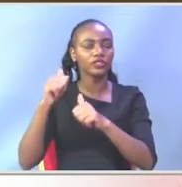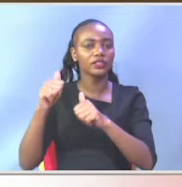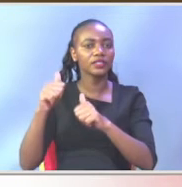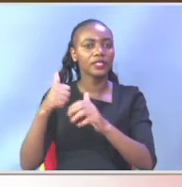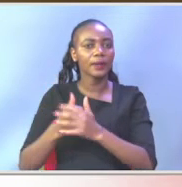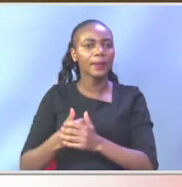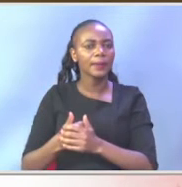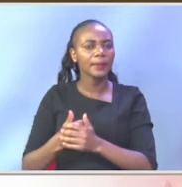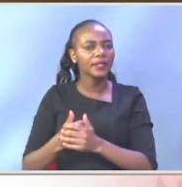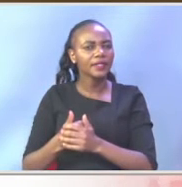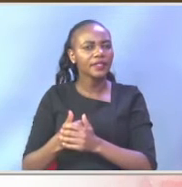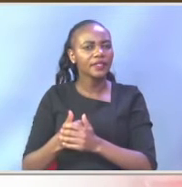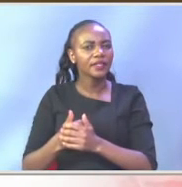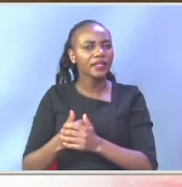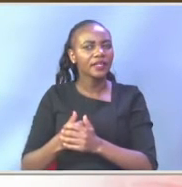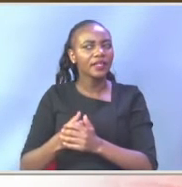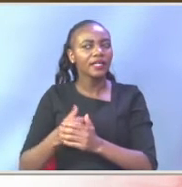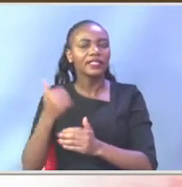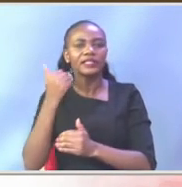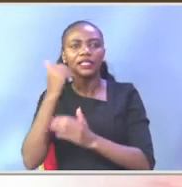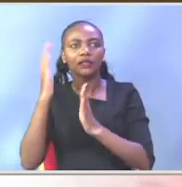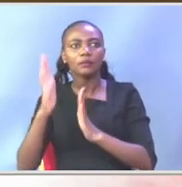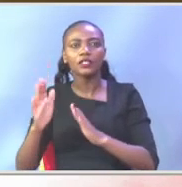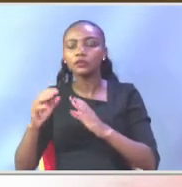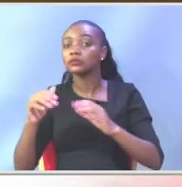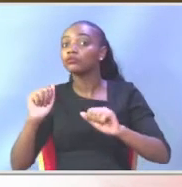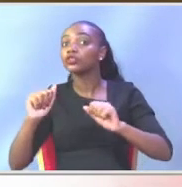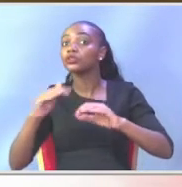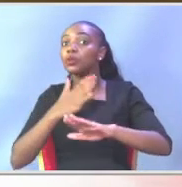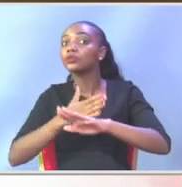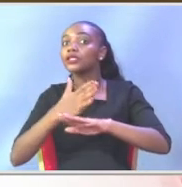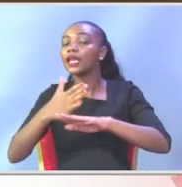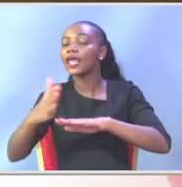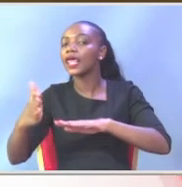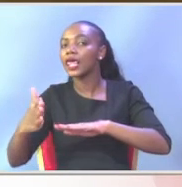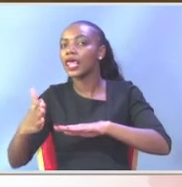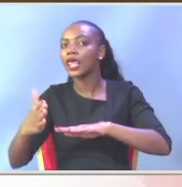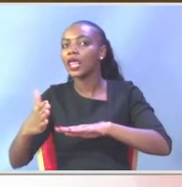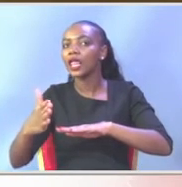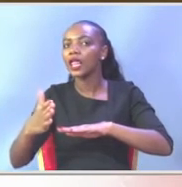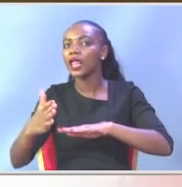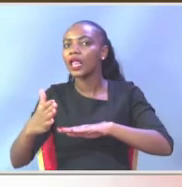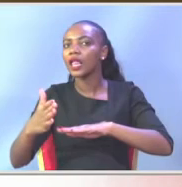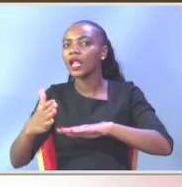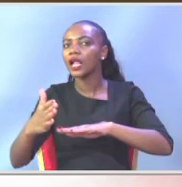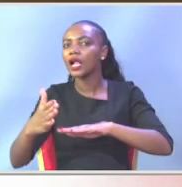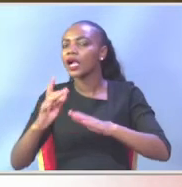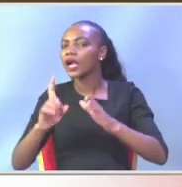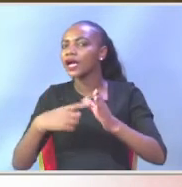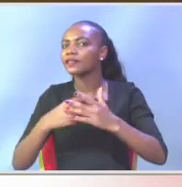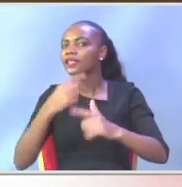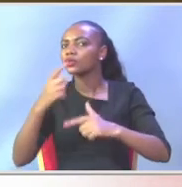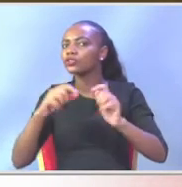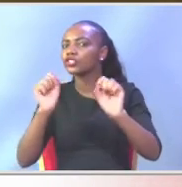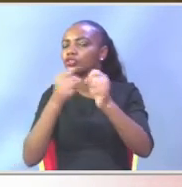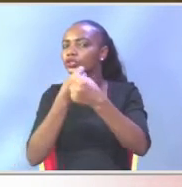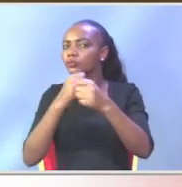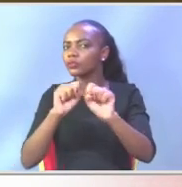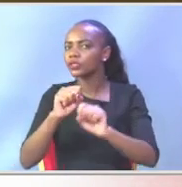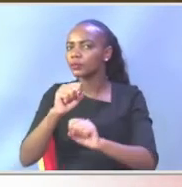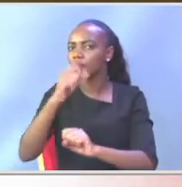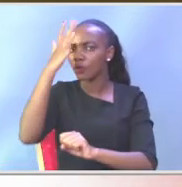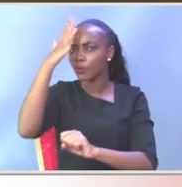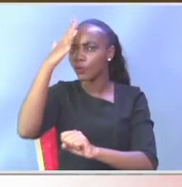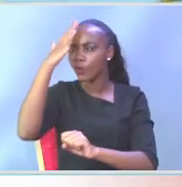implant surgery, that the patient can take a very long time in the sexual intercourse. And also he can continue the sexual intercourse